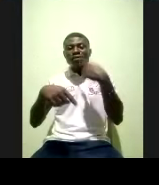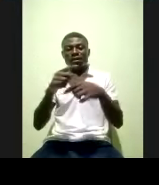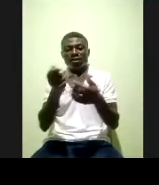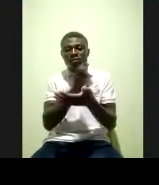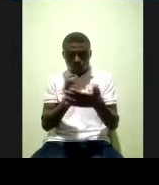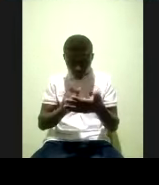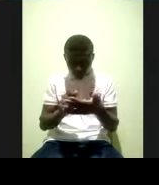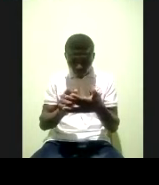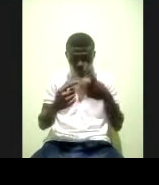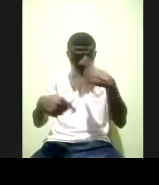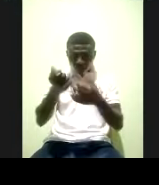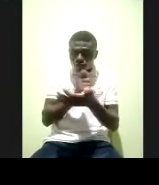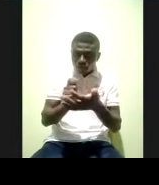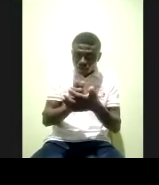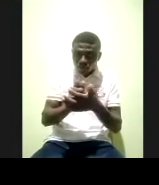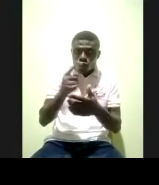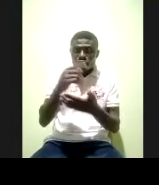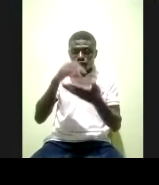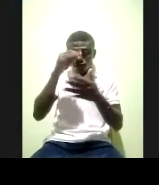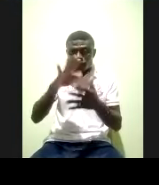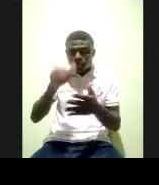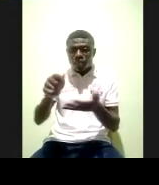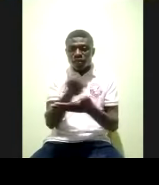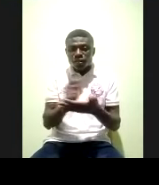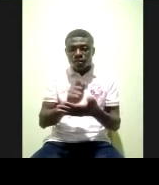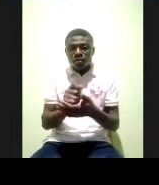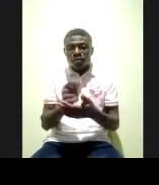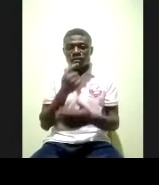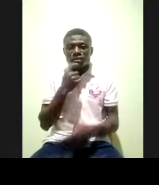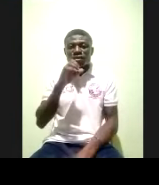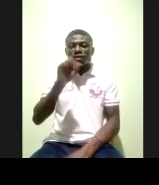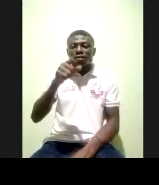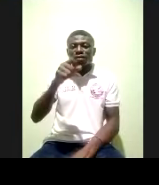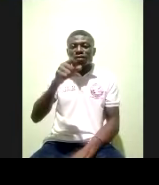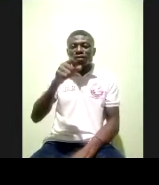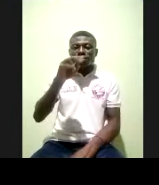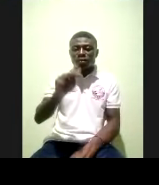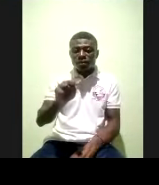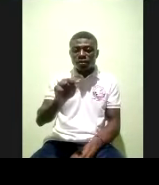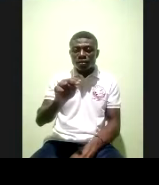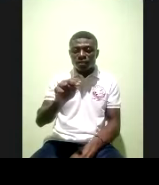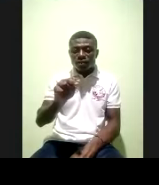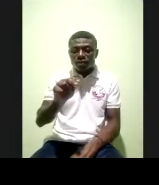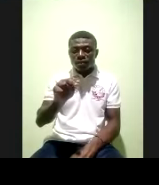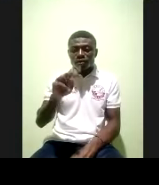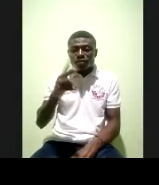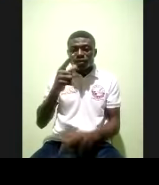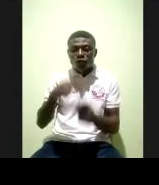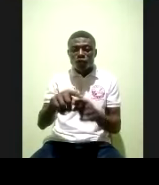I had told one of my students to write spin as the second word. If you saw the top part,